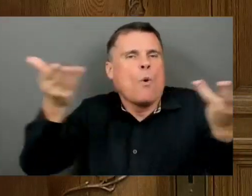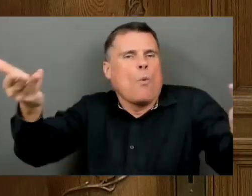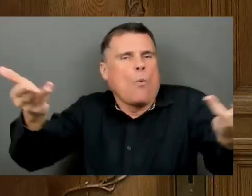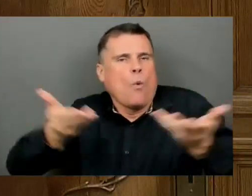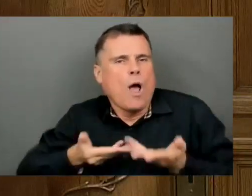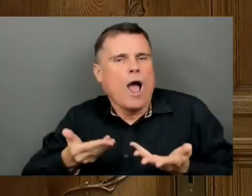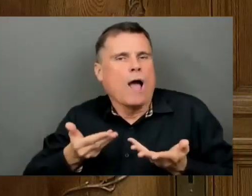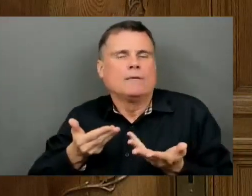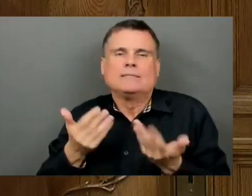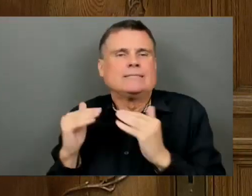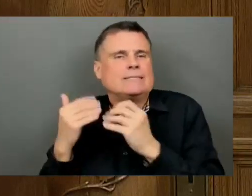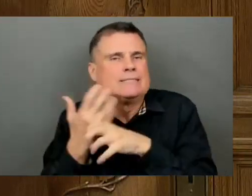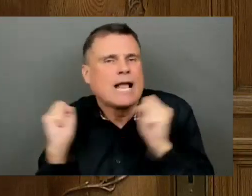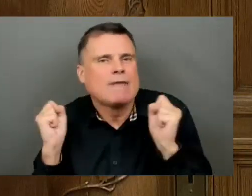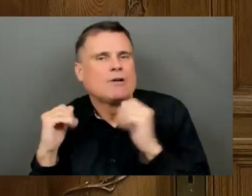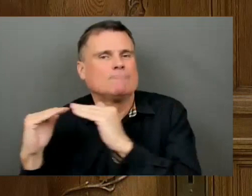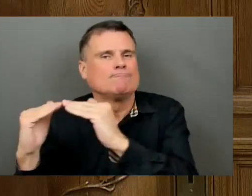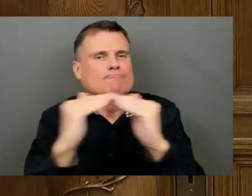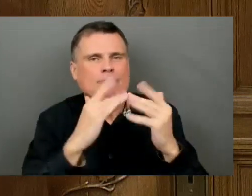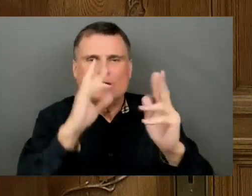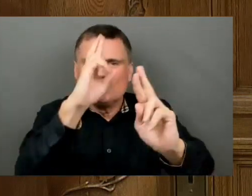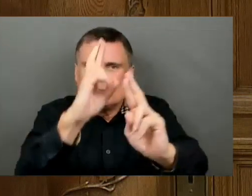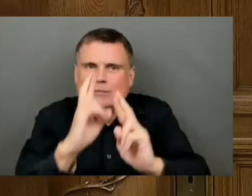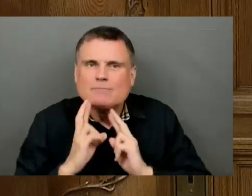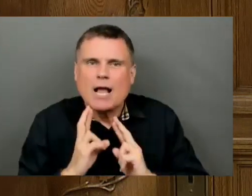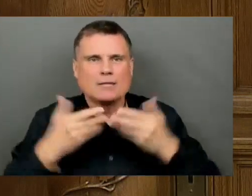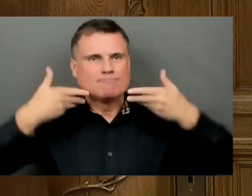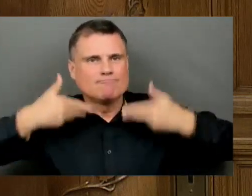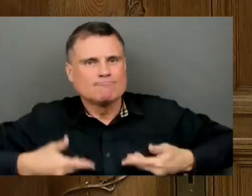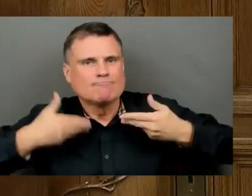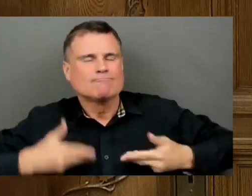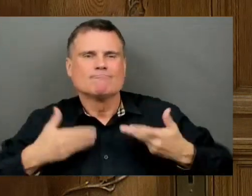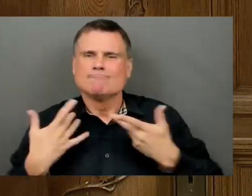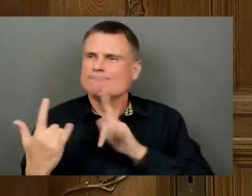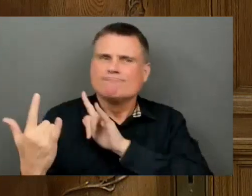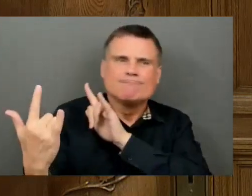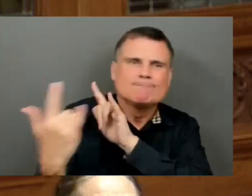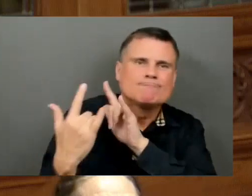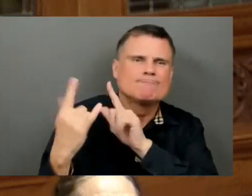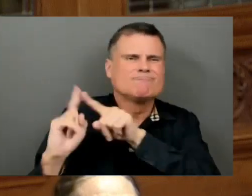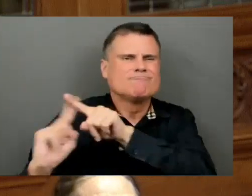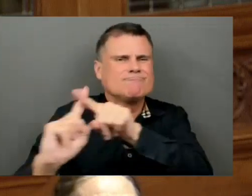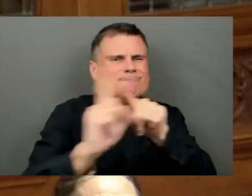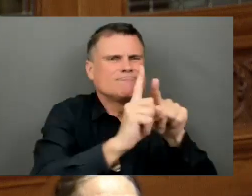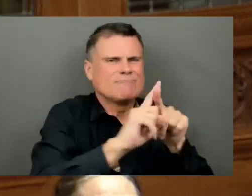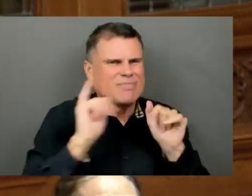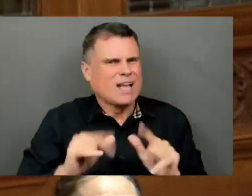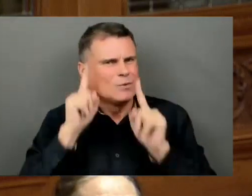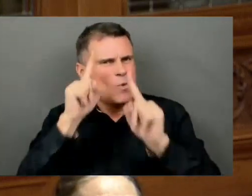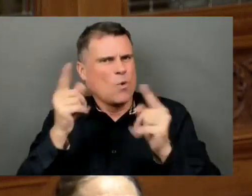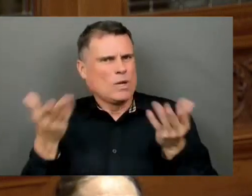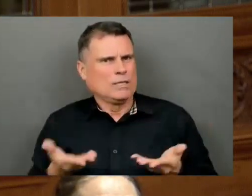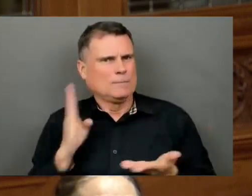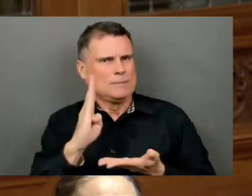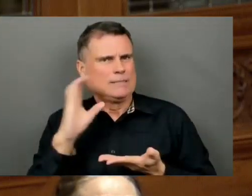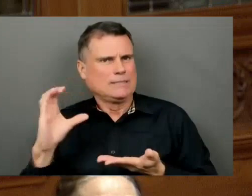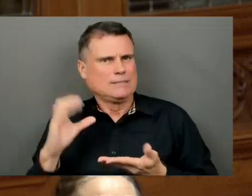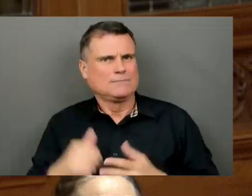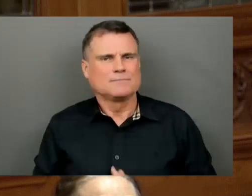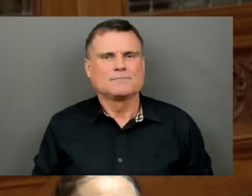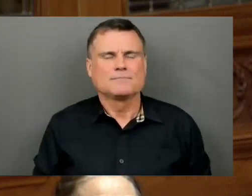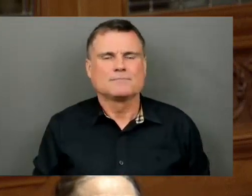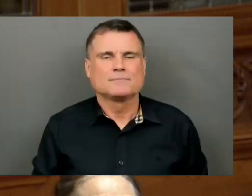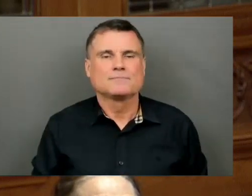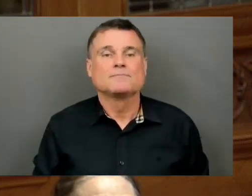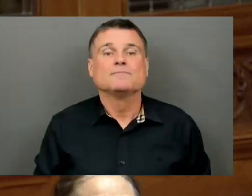Leader of the Third Party. Thank you, Honourable Speaker. In 2021, this government appointed the Technical Advisory Panel to identify